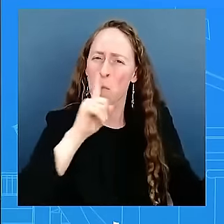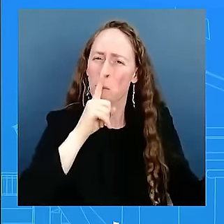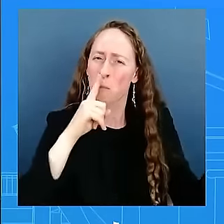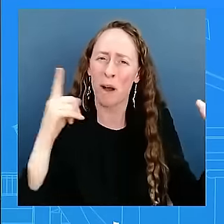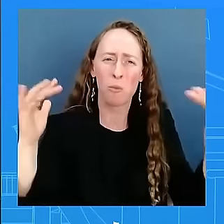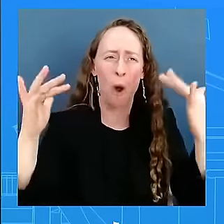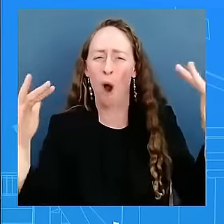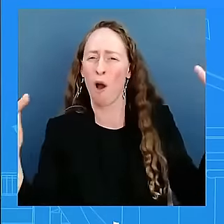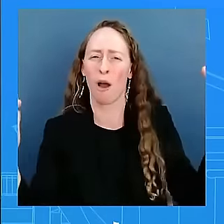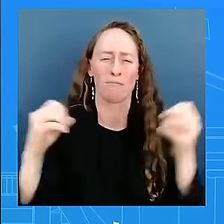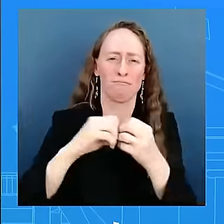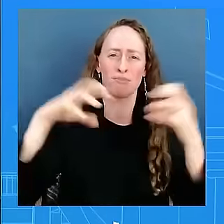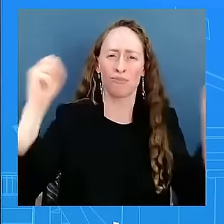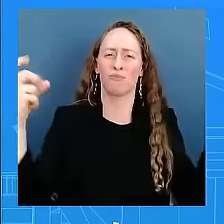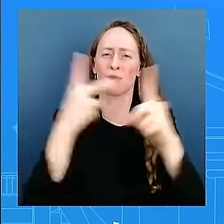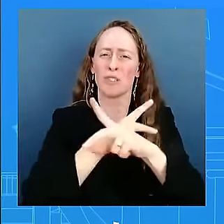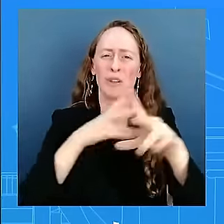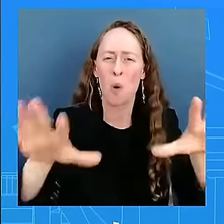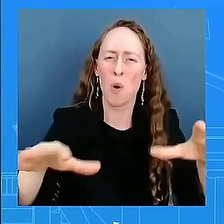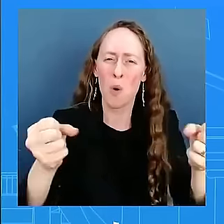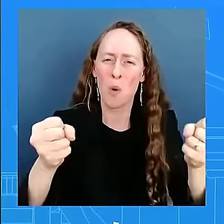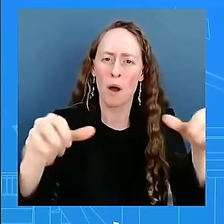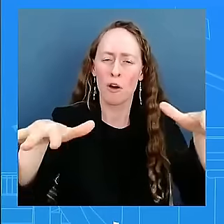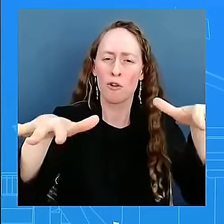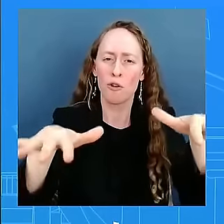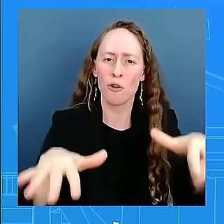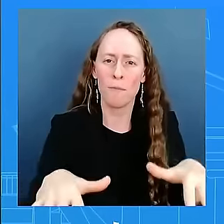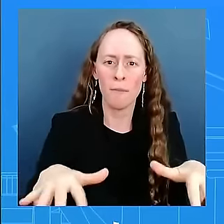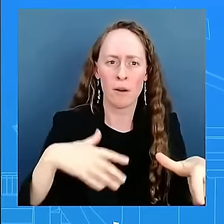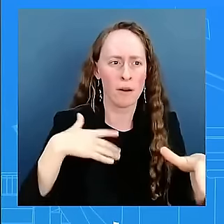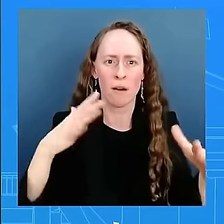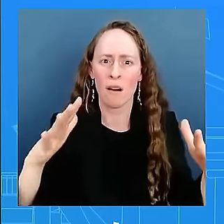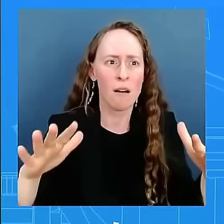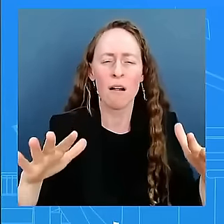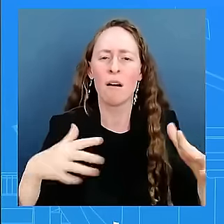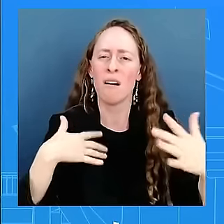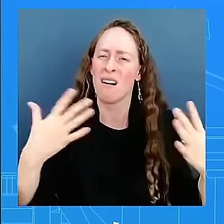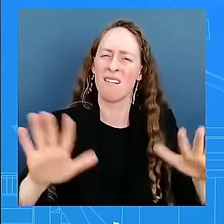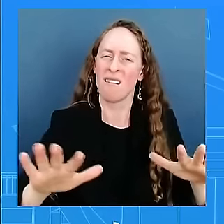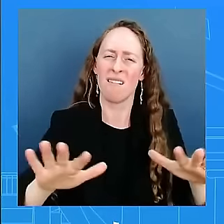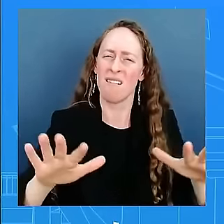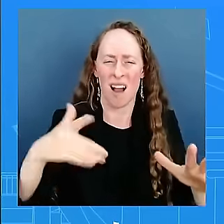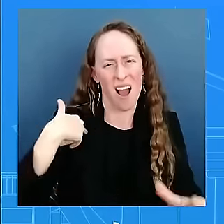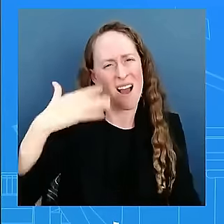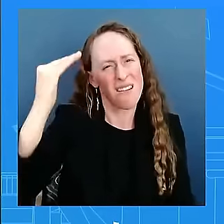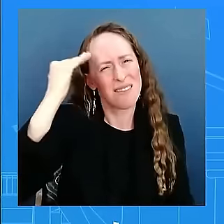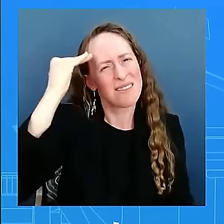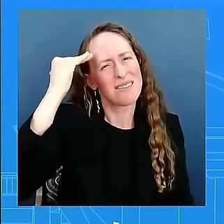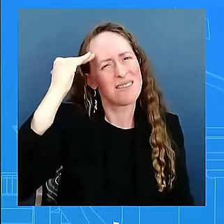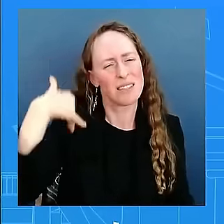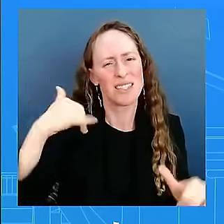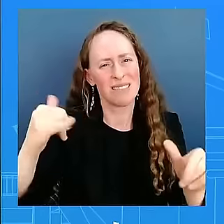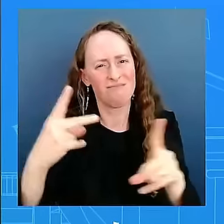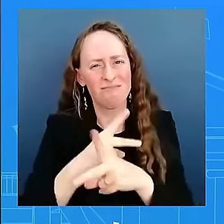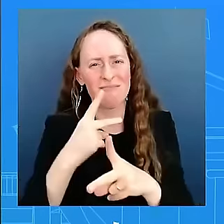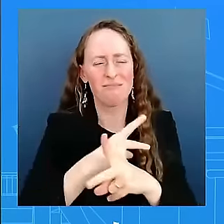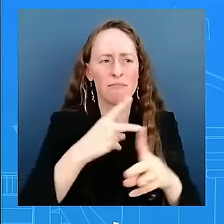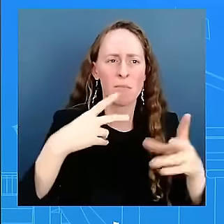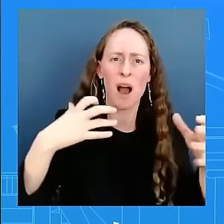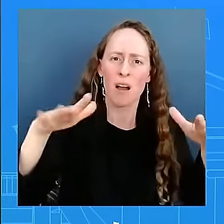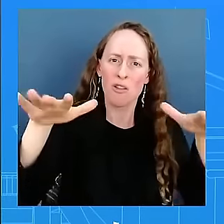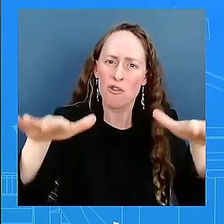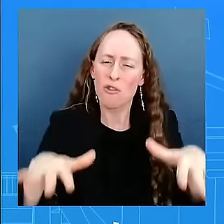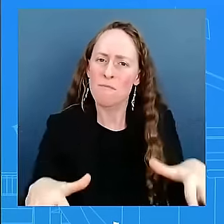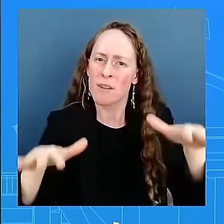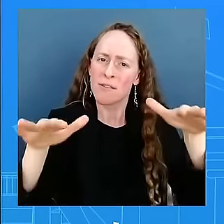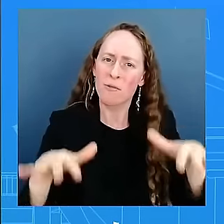there. That risk is there now. And we are determined to engage in deterrence, defense, and de-escalation to try